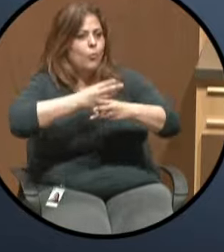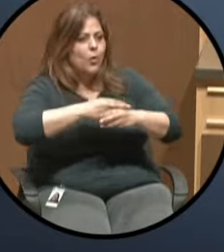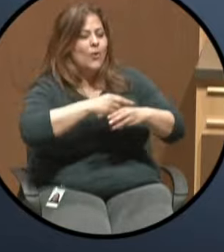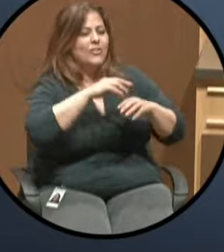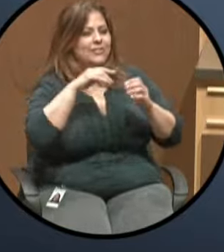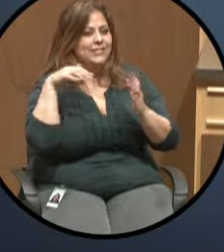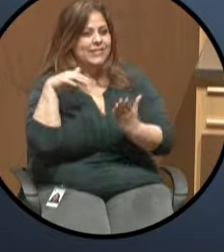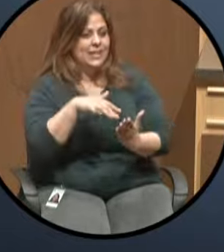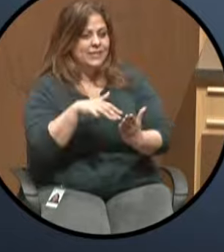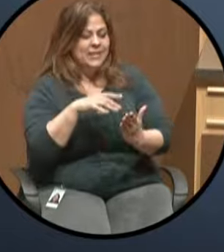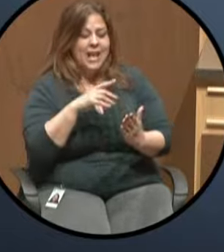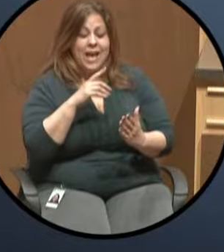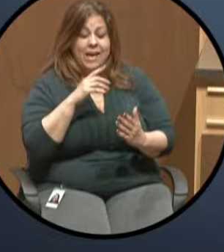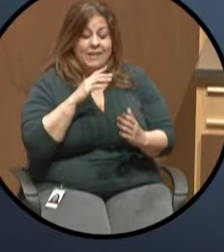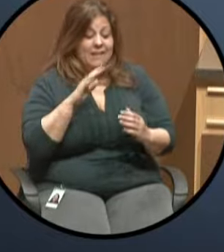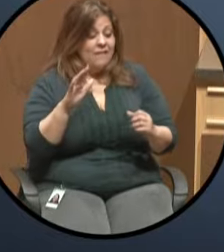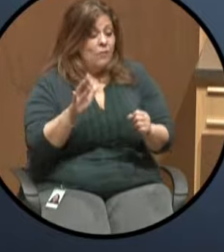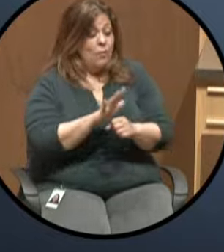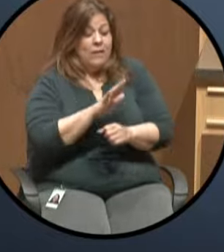And it unequivocally